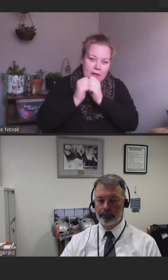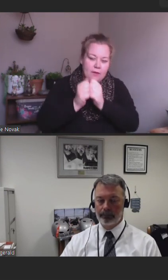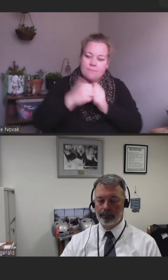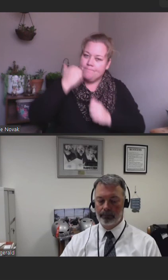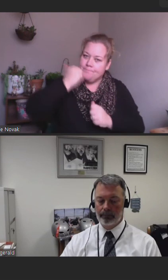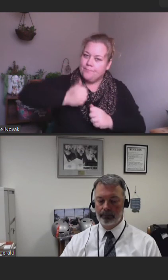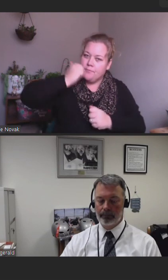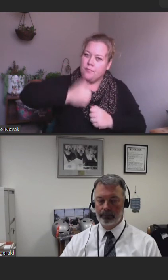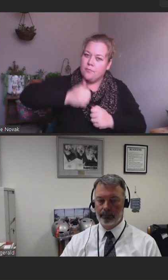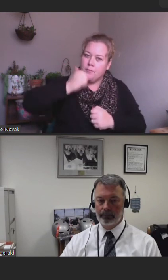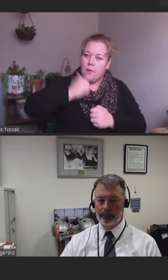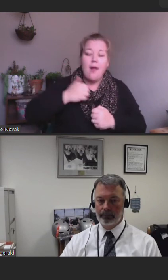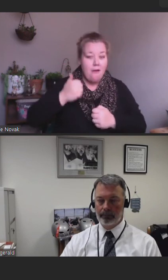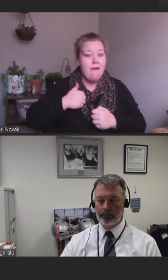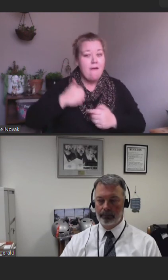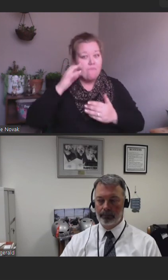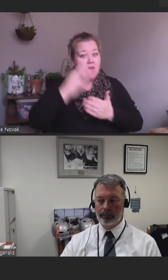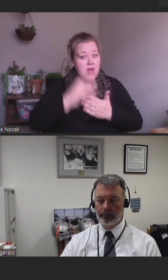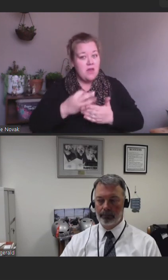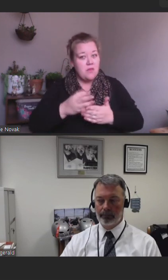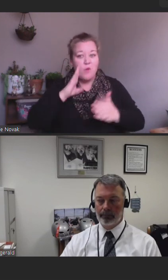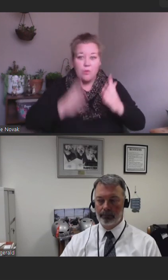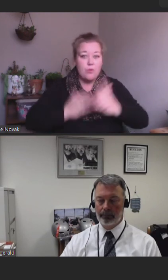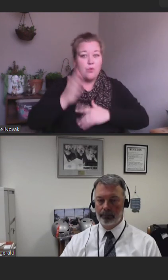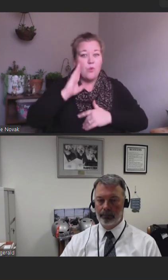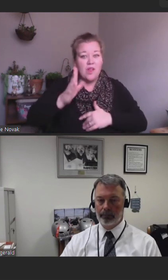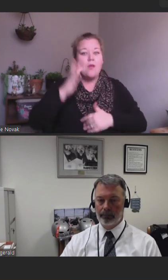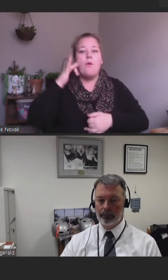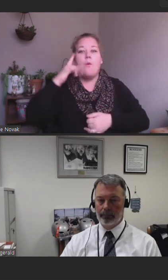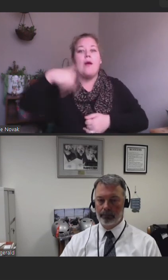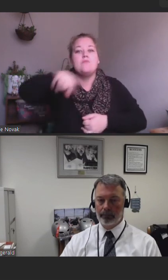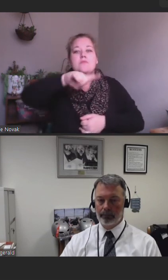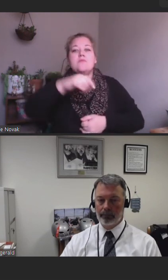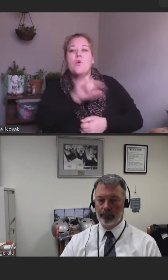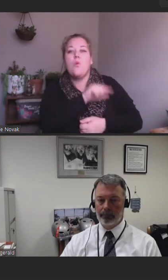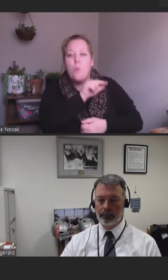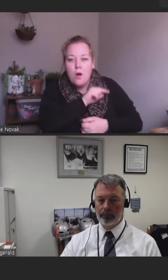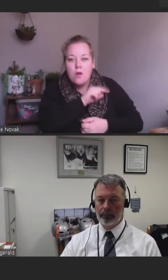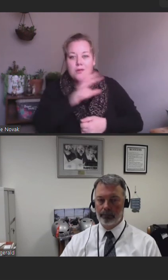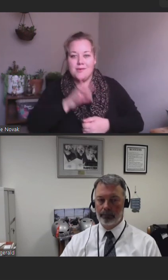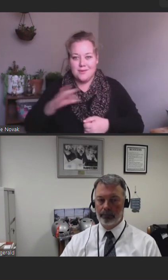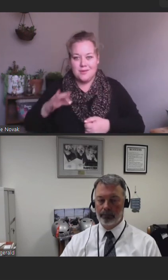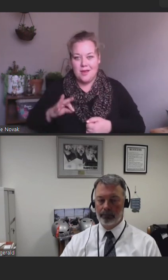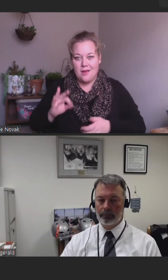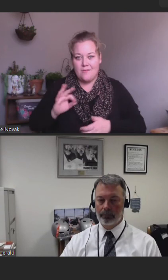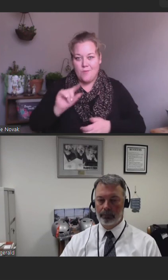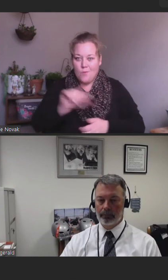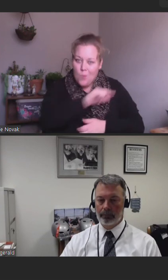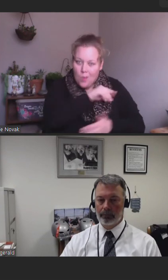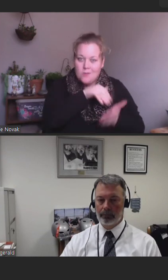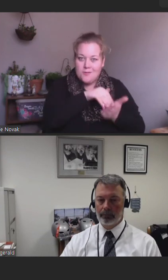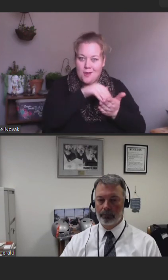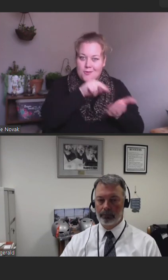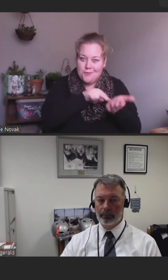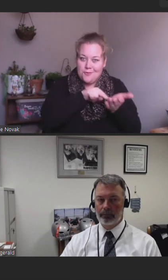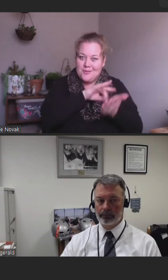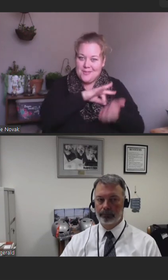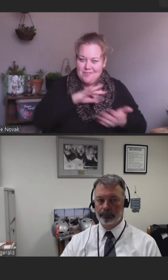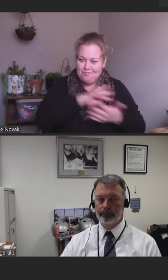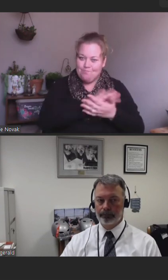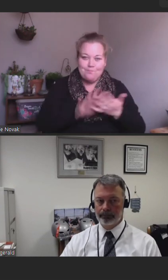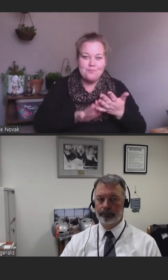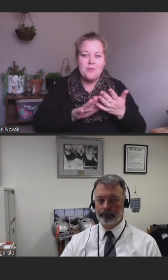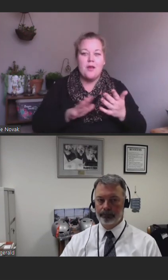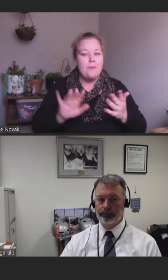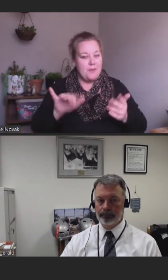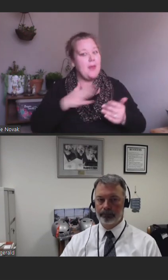get through it, I'm sure, because of the quality of people we have. But it is my number one deep concern is the people we work